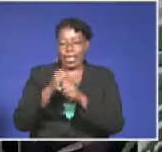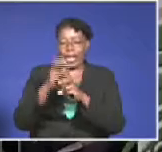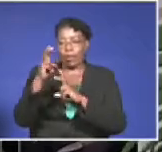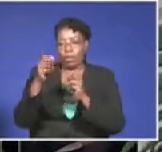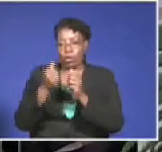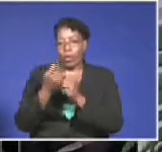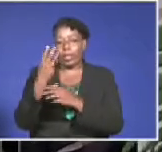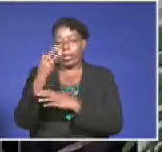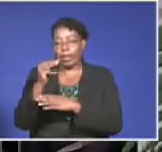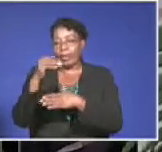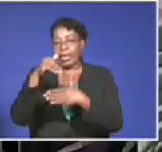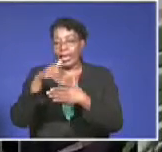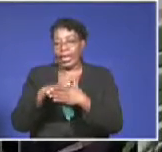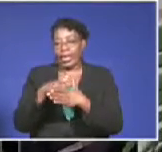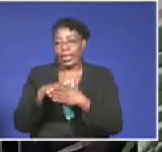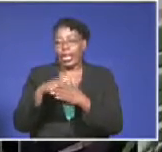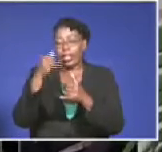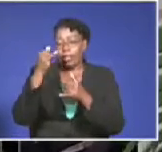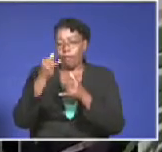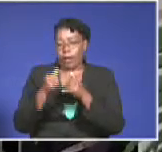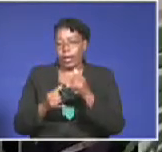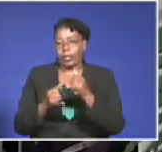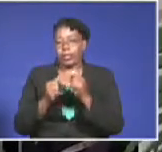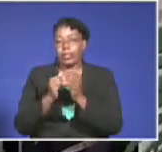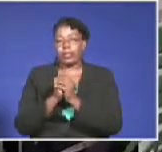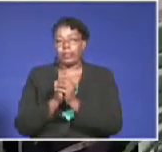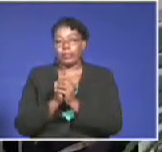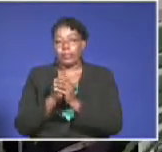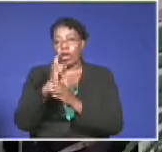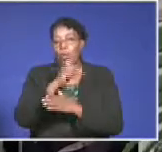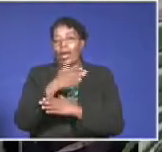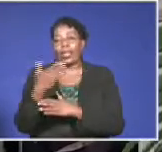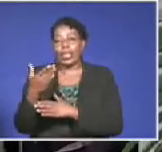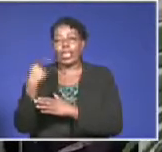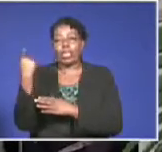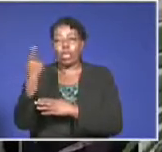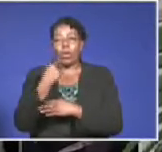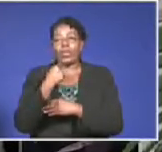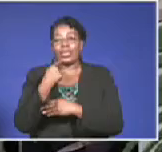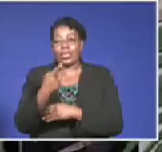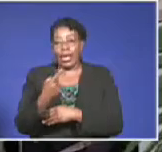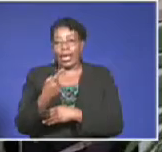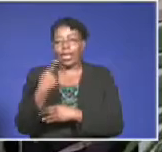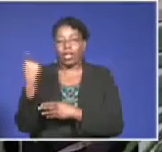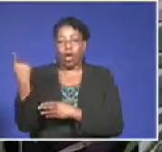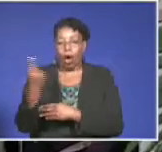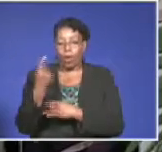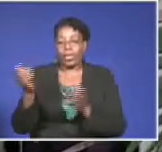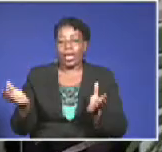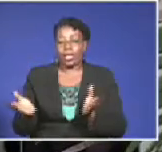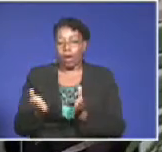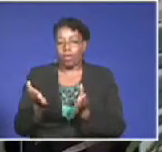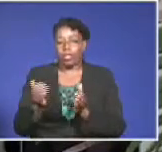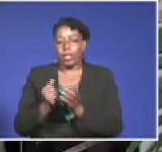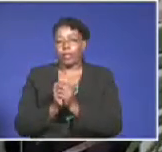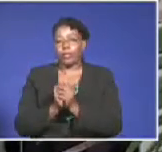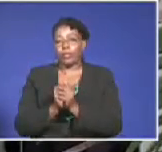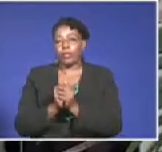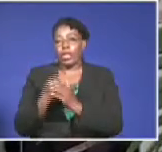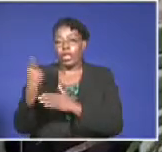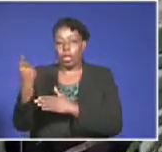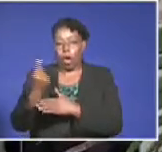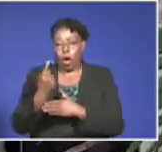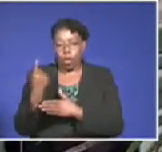in the step ladder finals, and one of the things that he's always said and is always encouraging, is